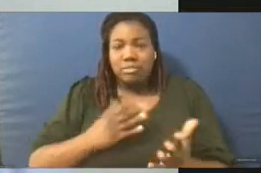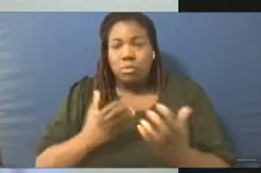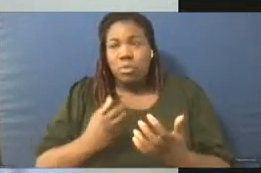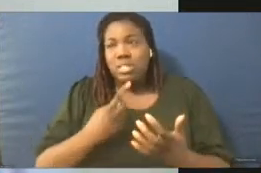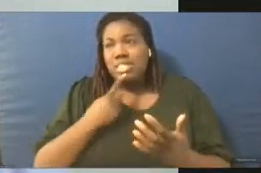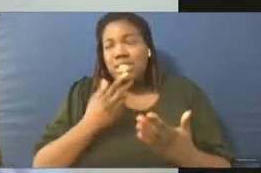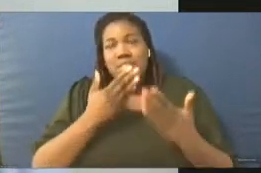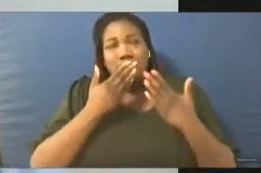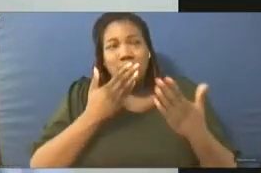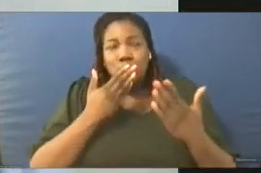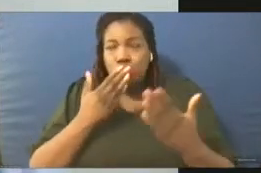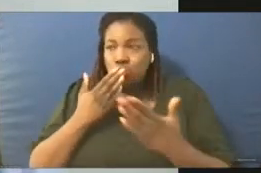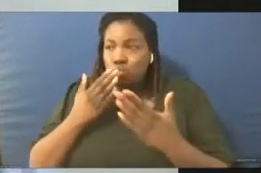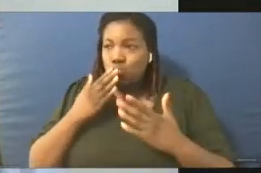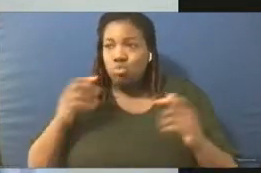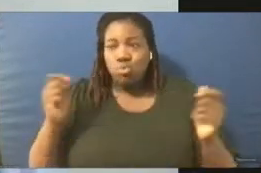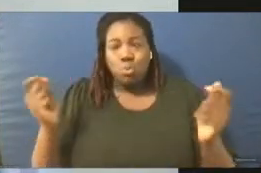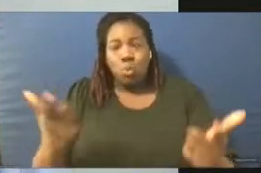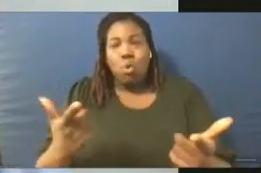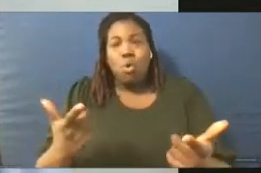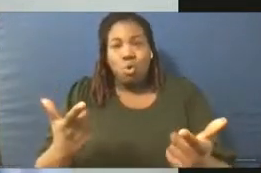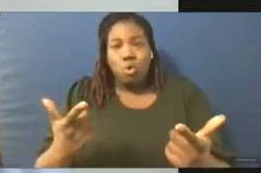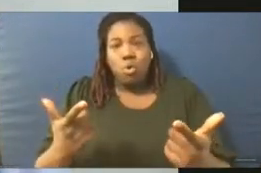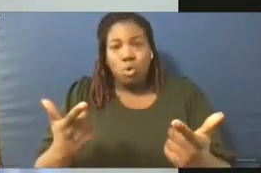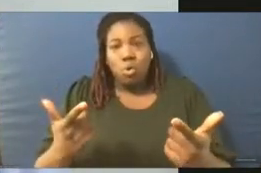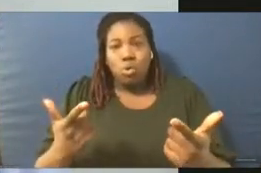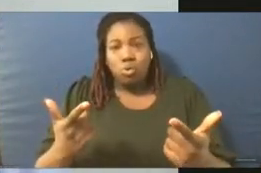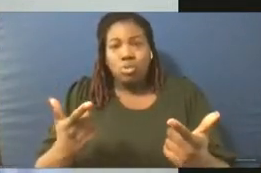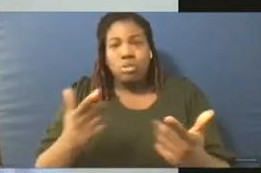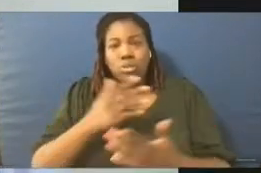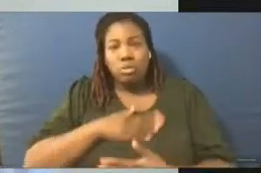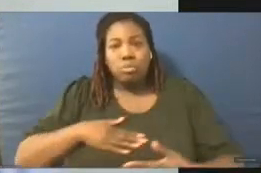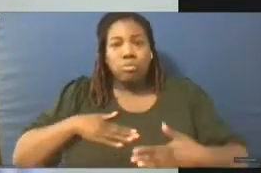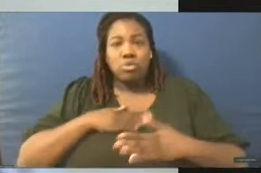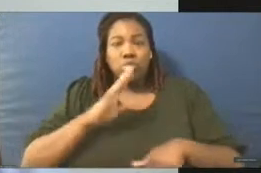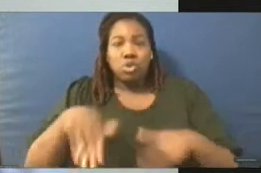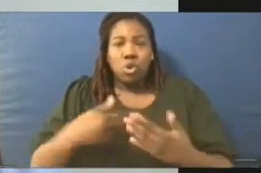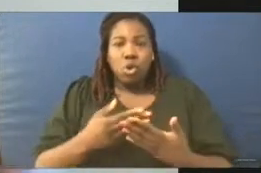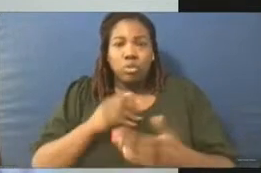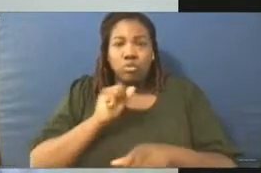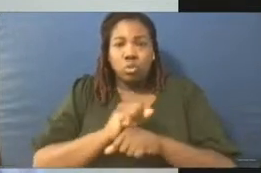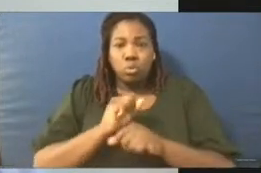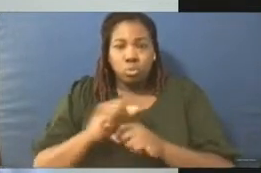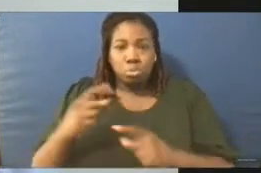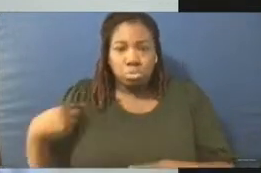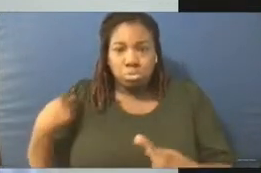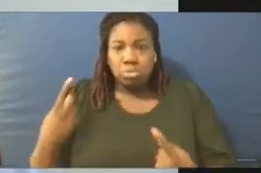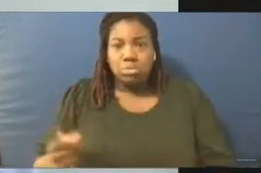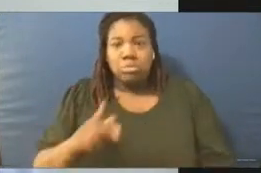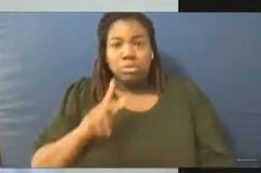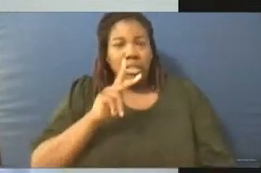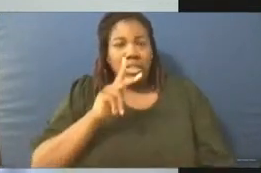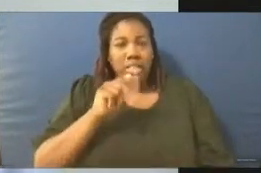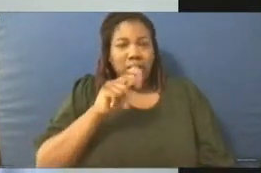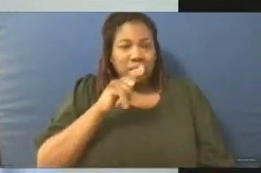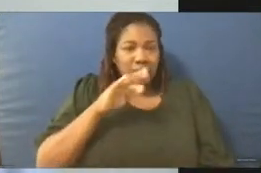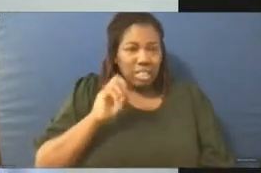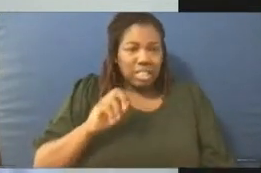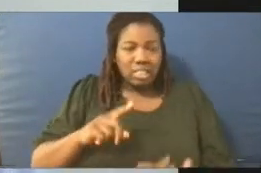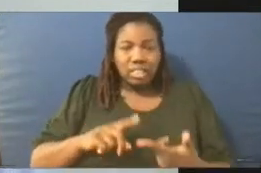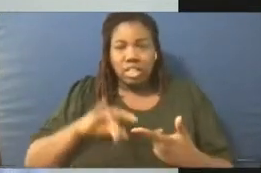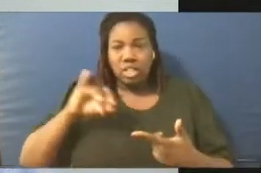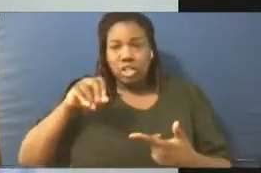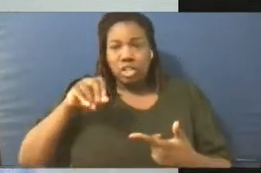you to all of them and to appreciate all the work from Katie to Josephine